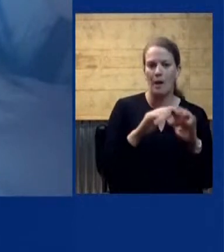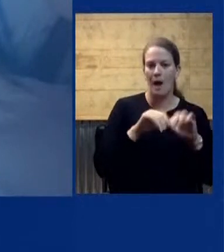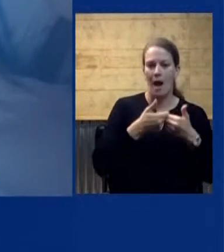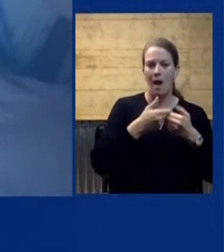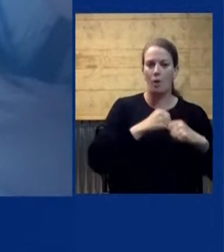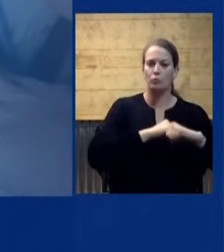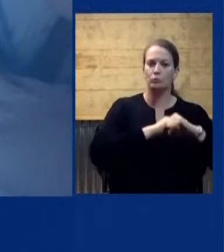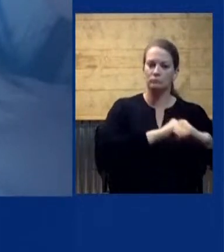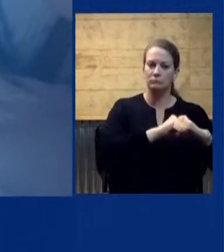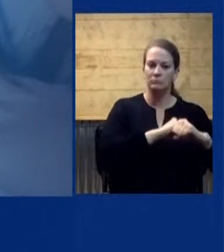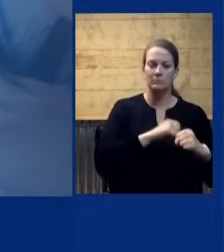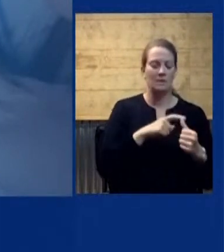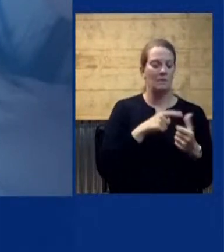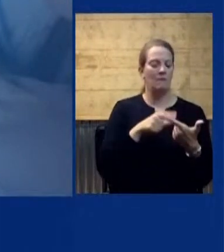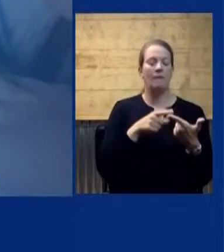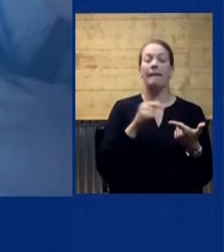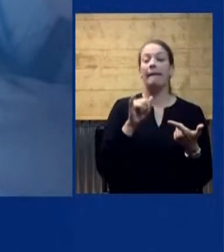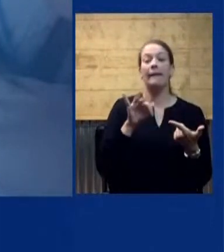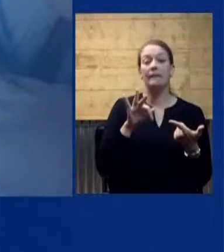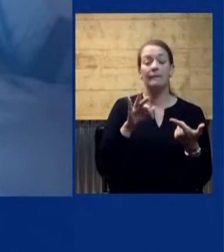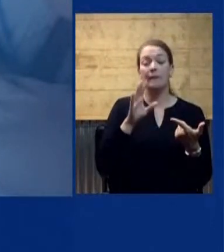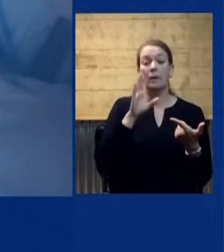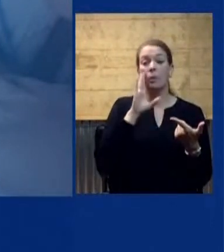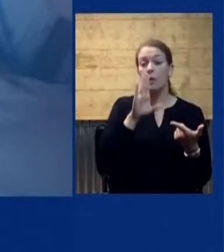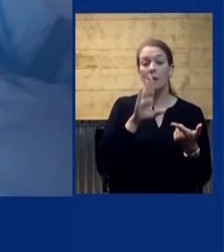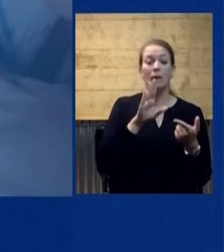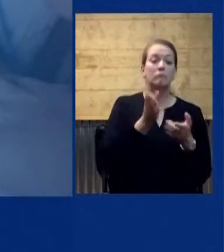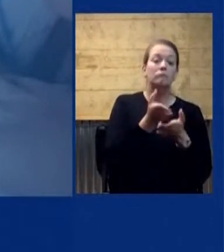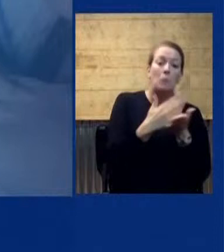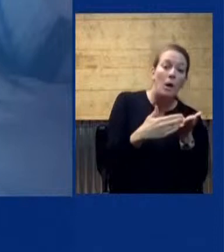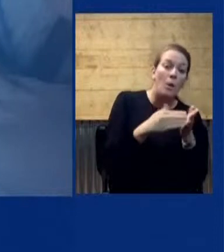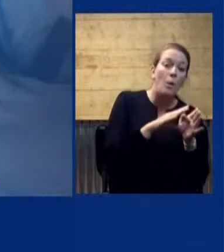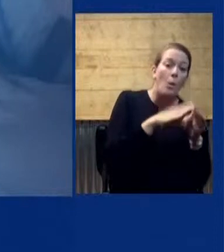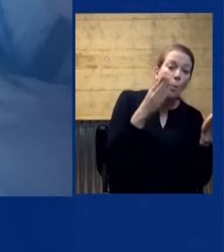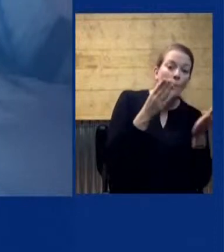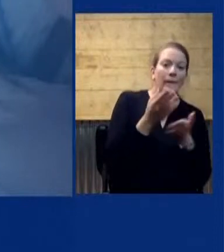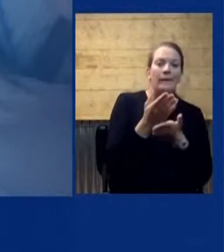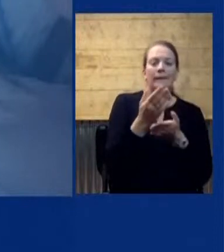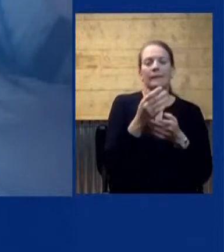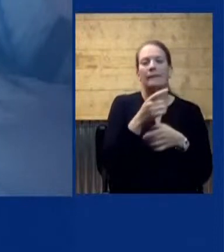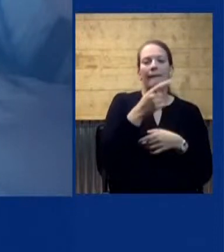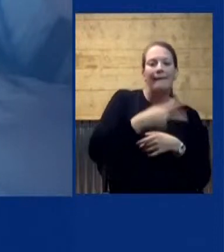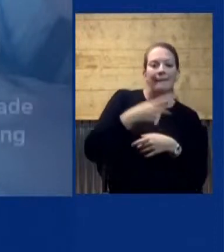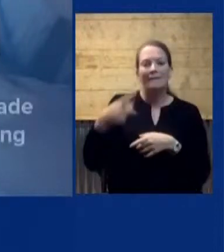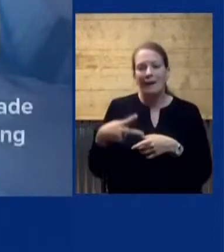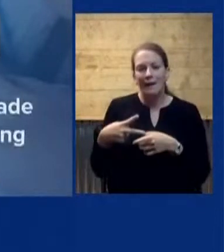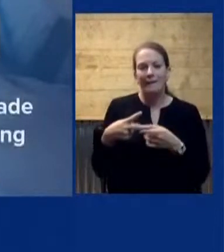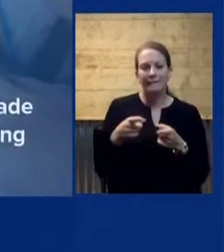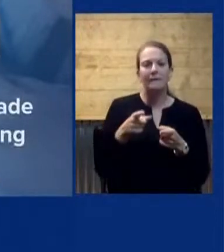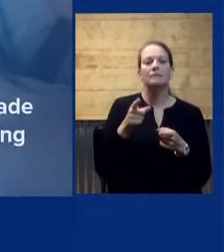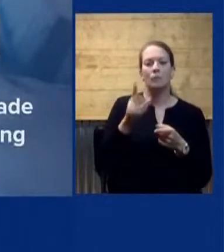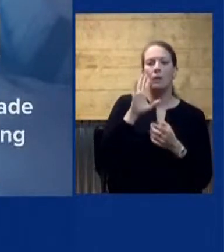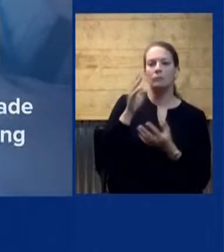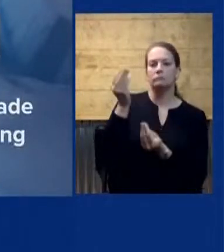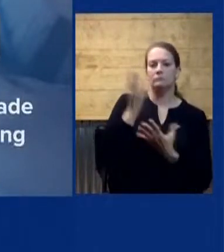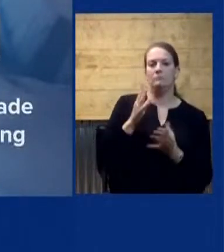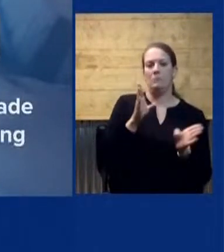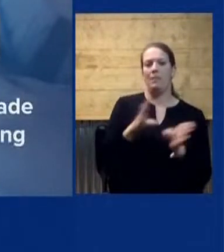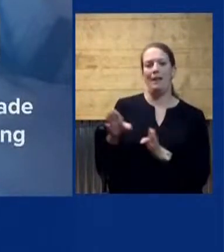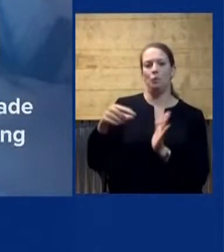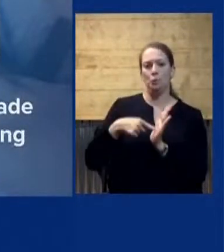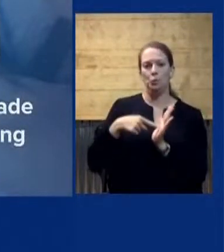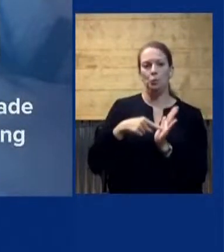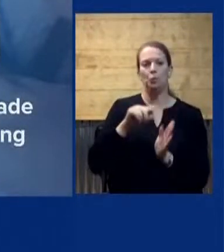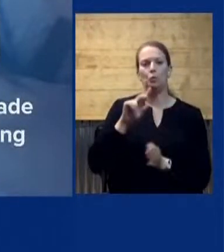phased reopening, if they want to have a partial reopening. Those plans would come in on July 31.